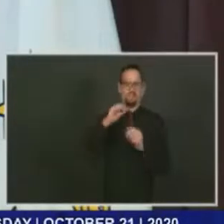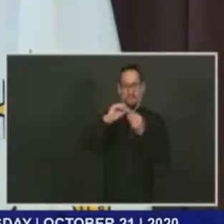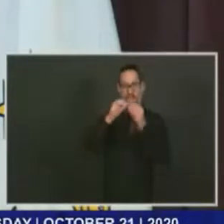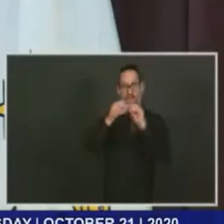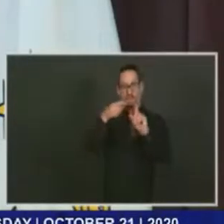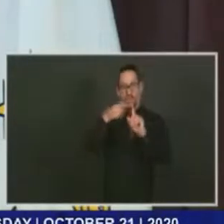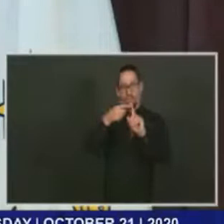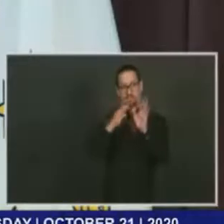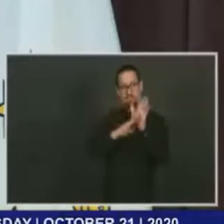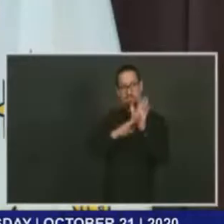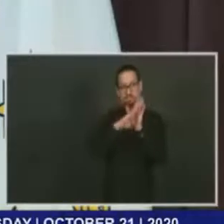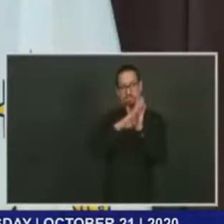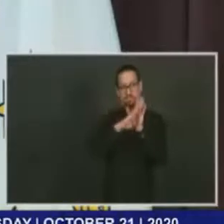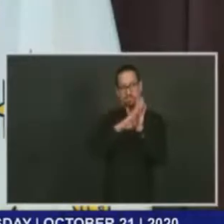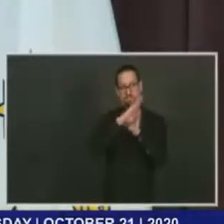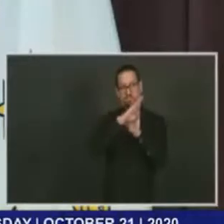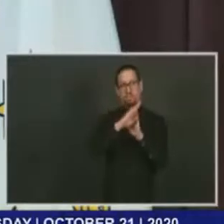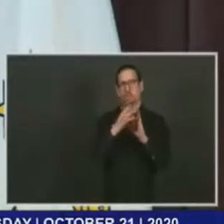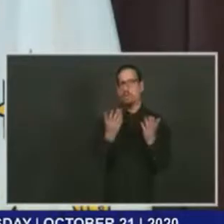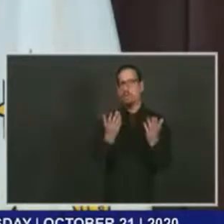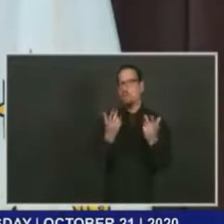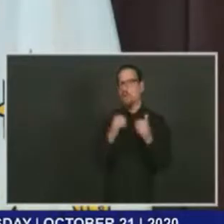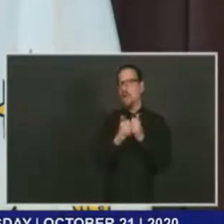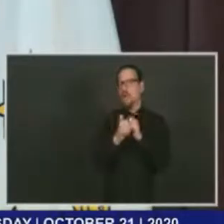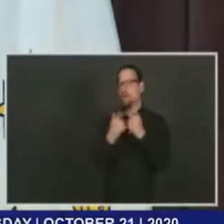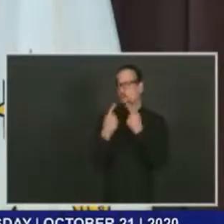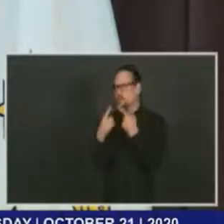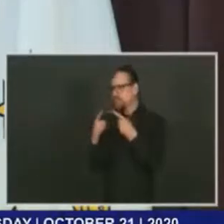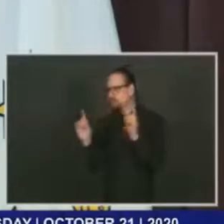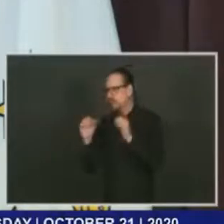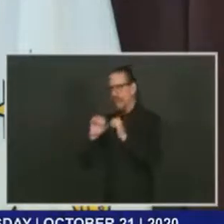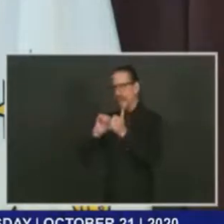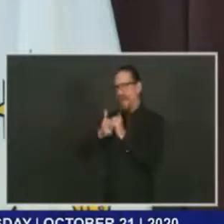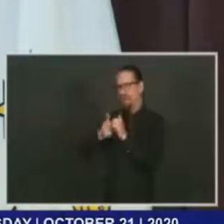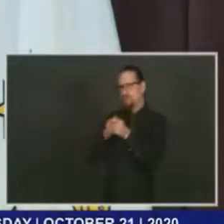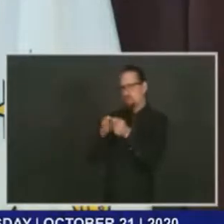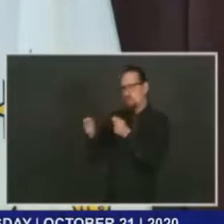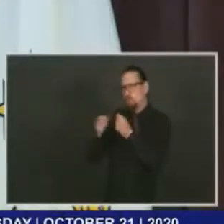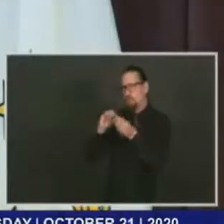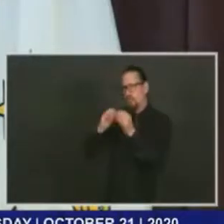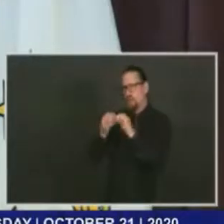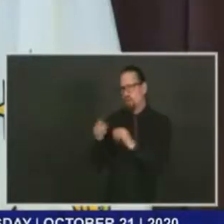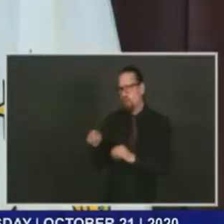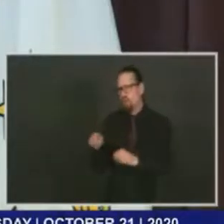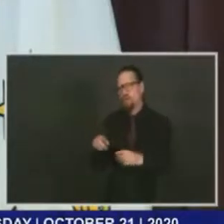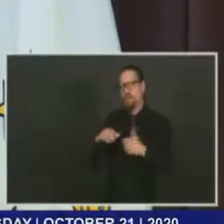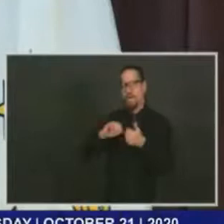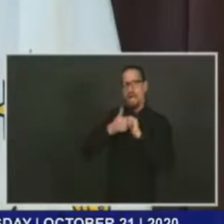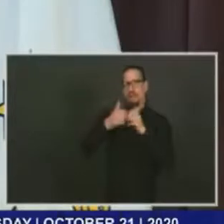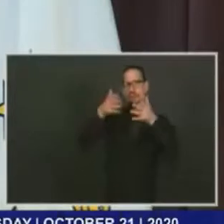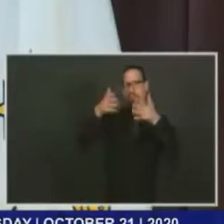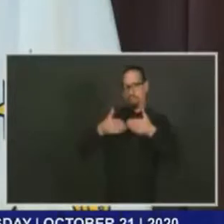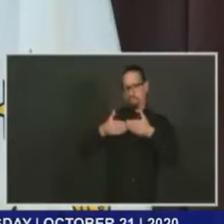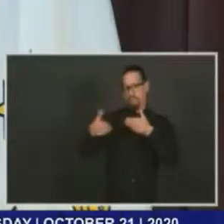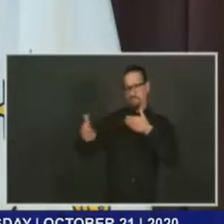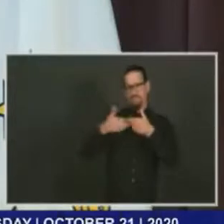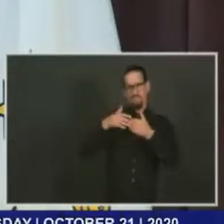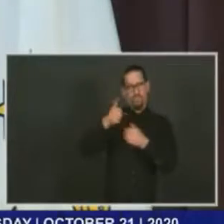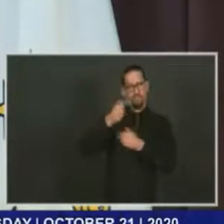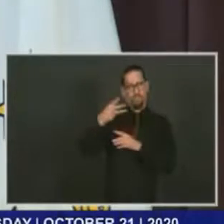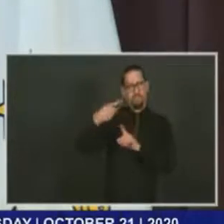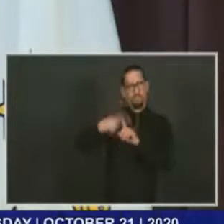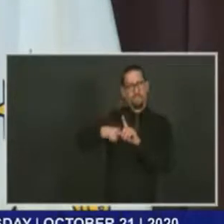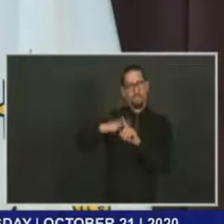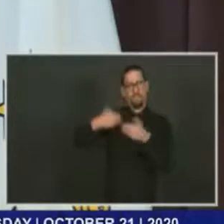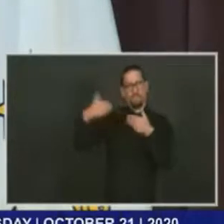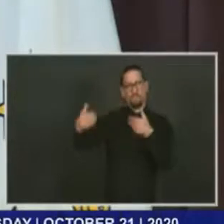going to work to help us get through these next few months. And we've made it our duty to share with you as we